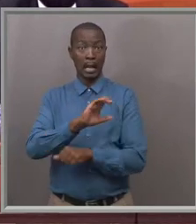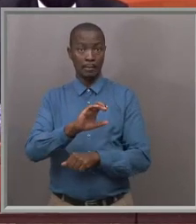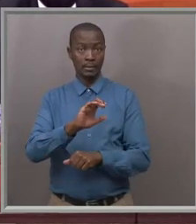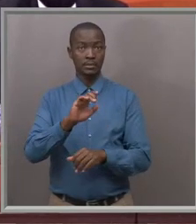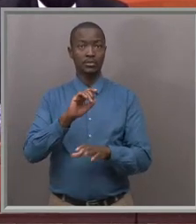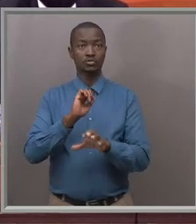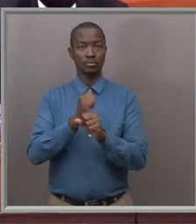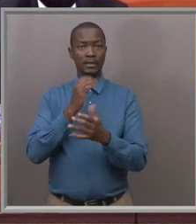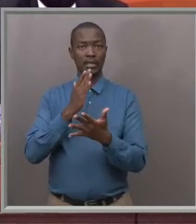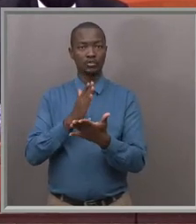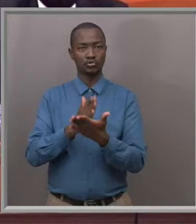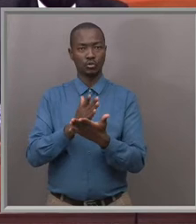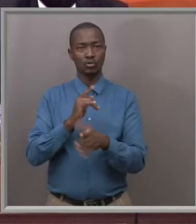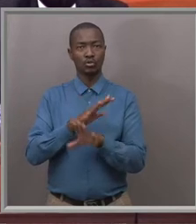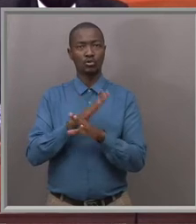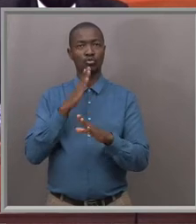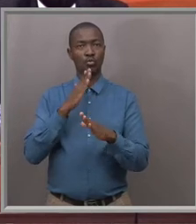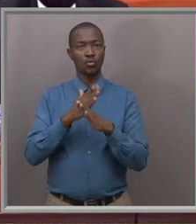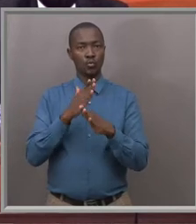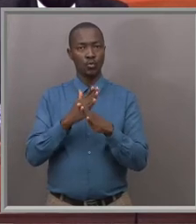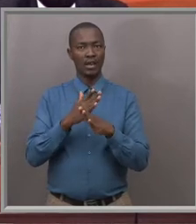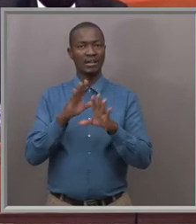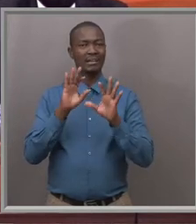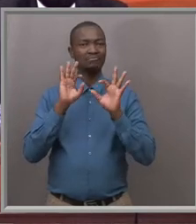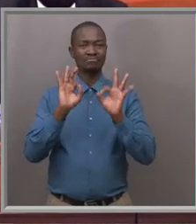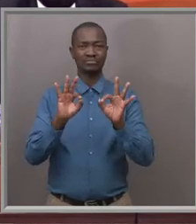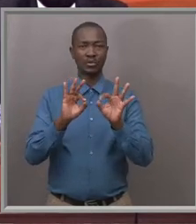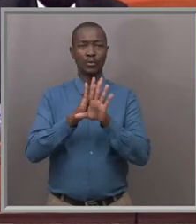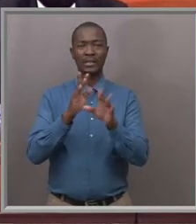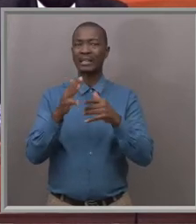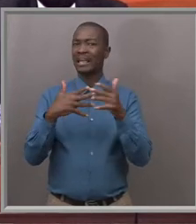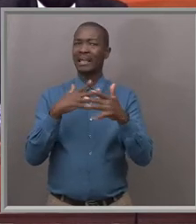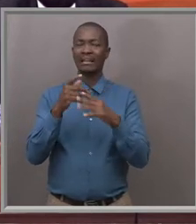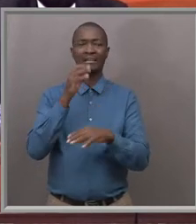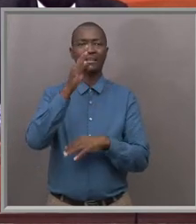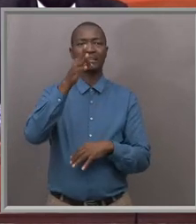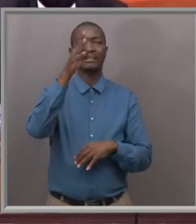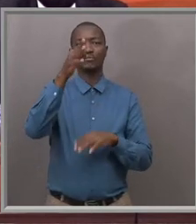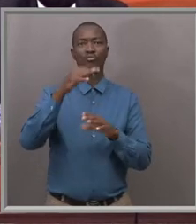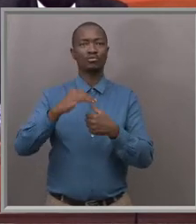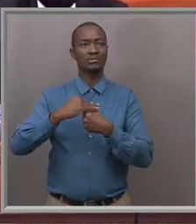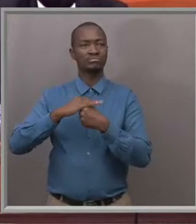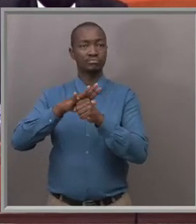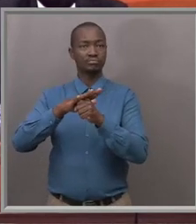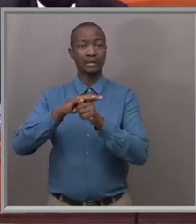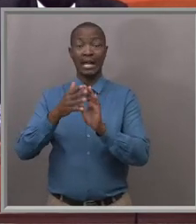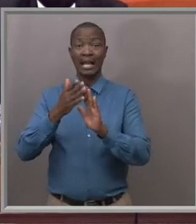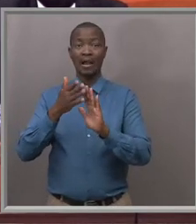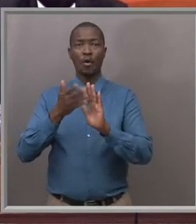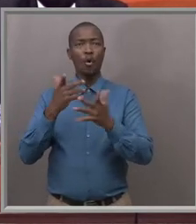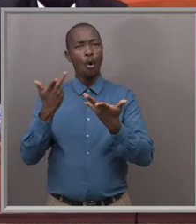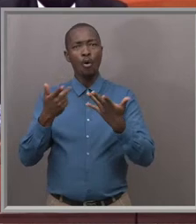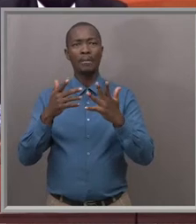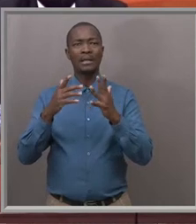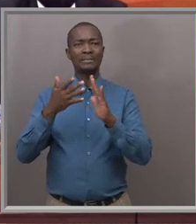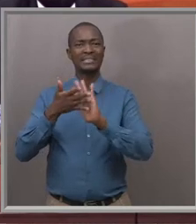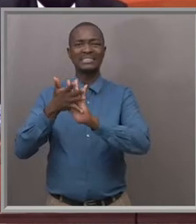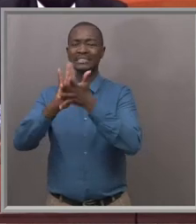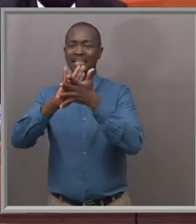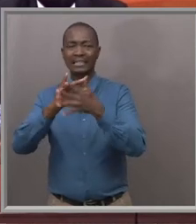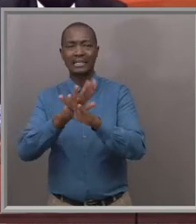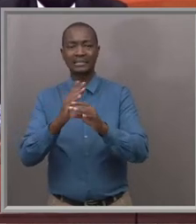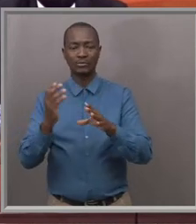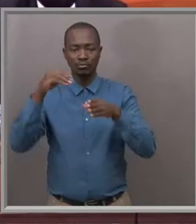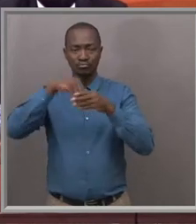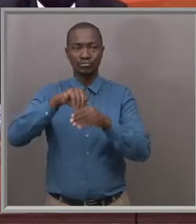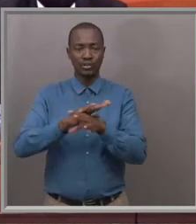deal effectively with any future pandemics and disasters that will visit our province